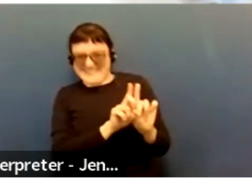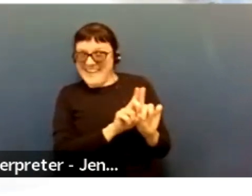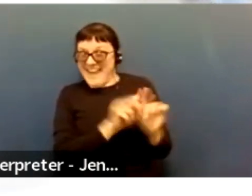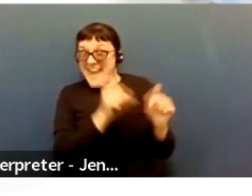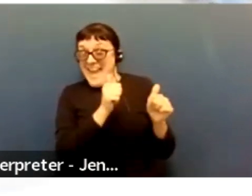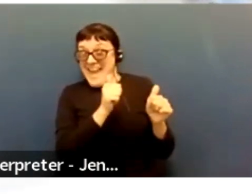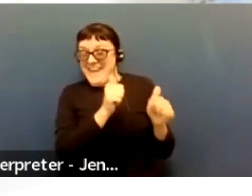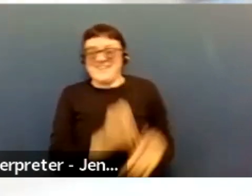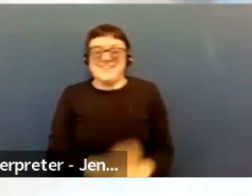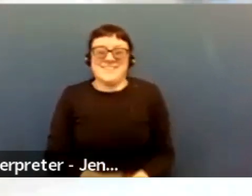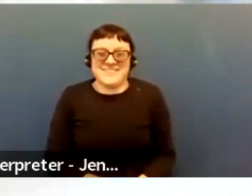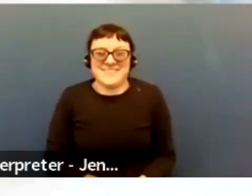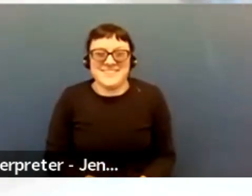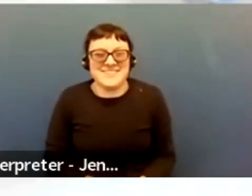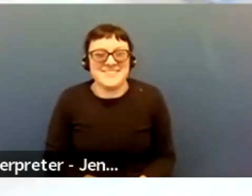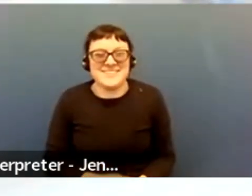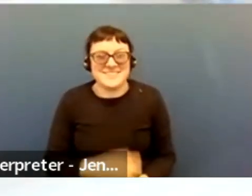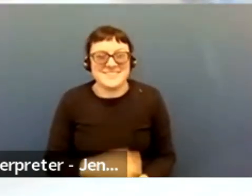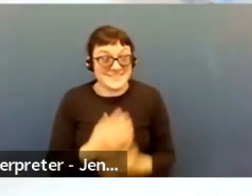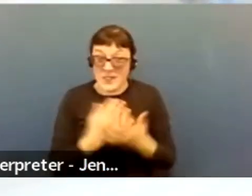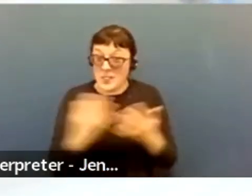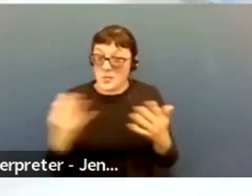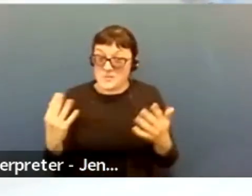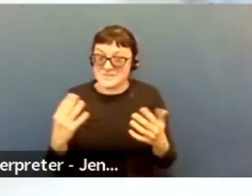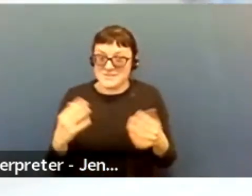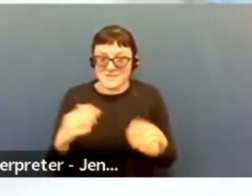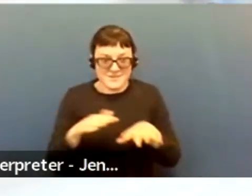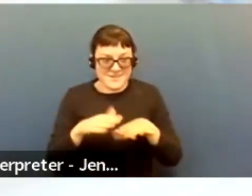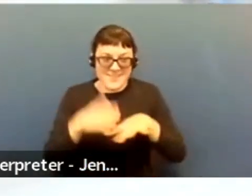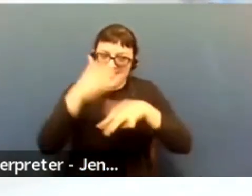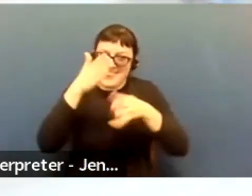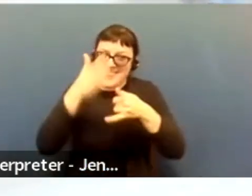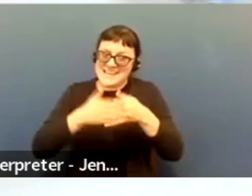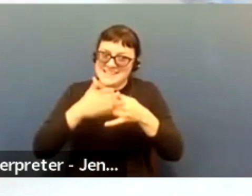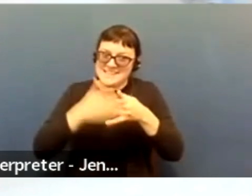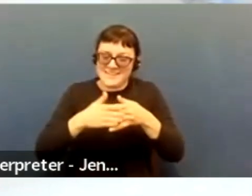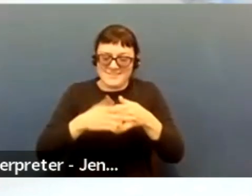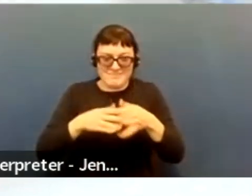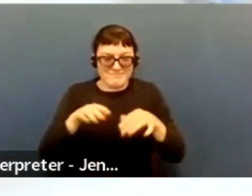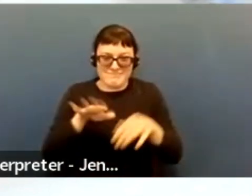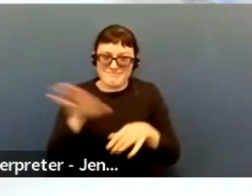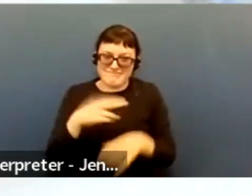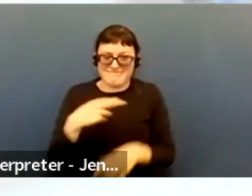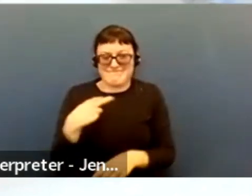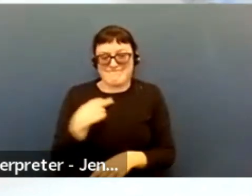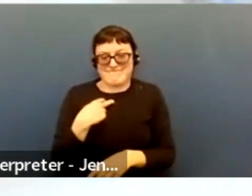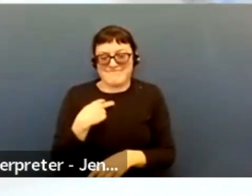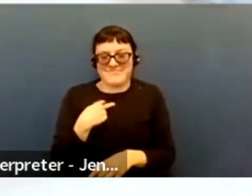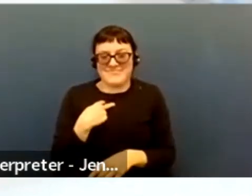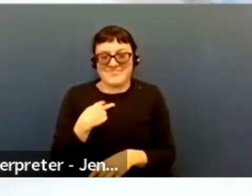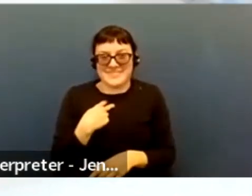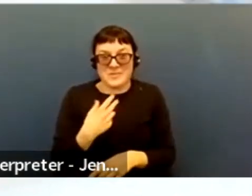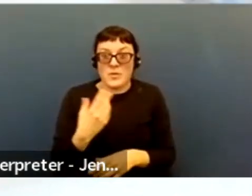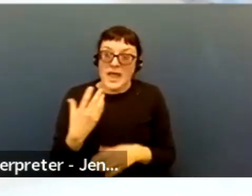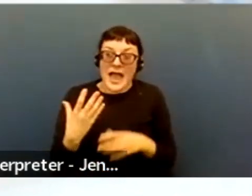and restore, quote unquote, the order of things? Because there's a lot of disappointed people on that stage.